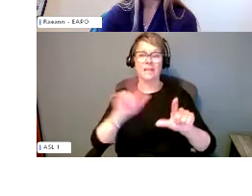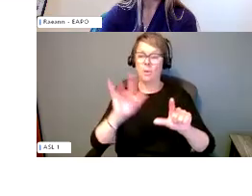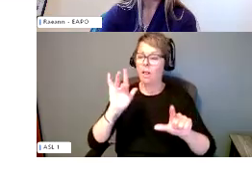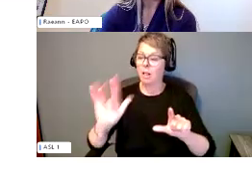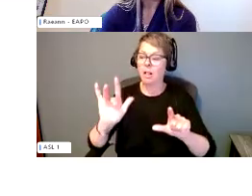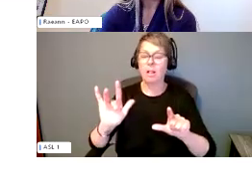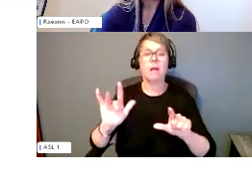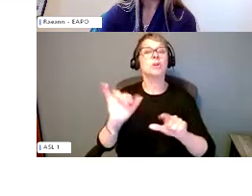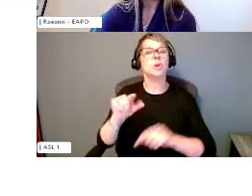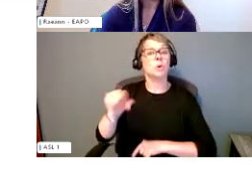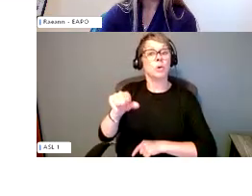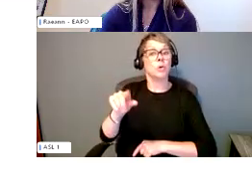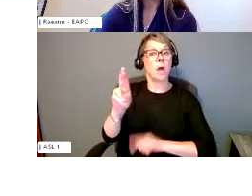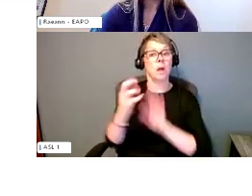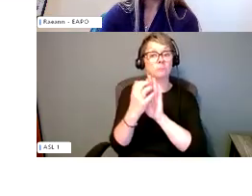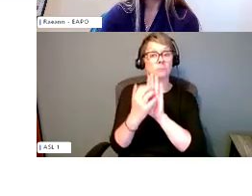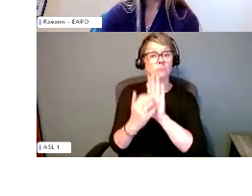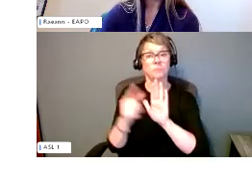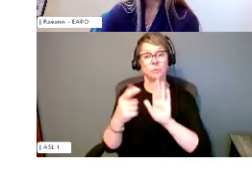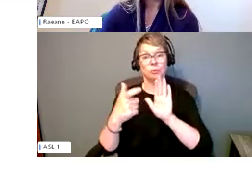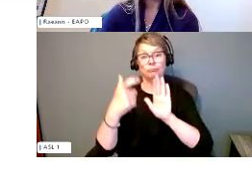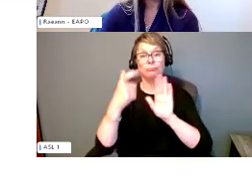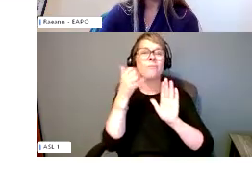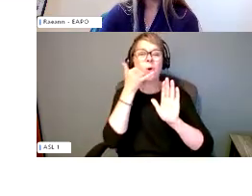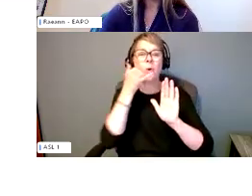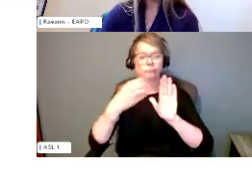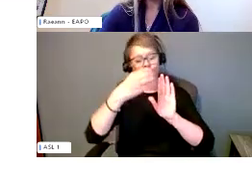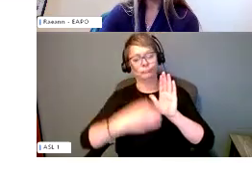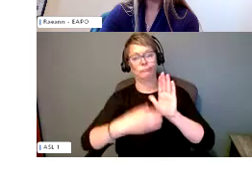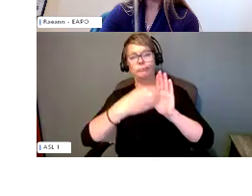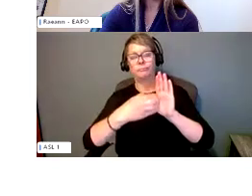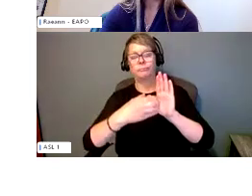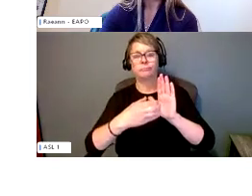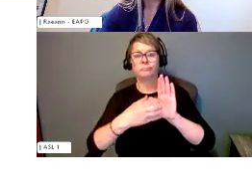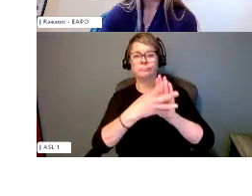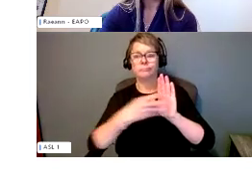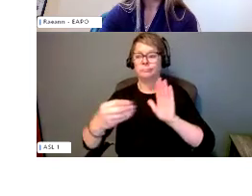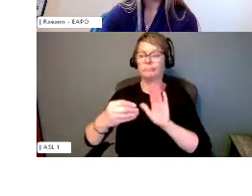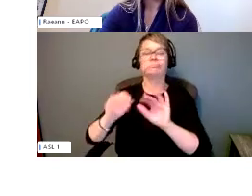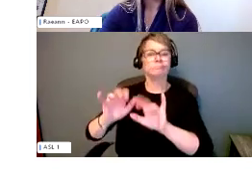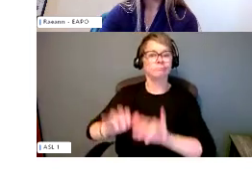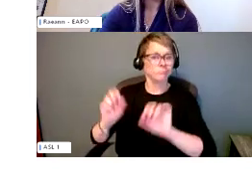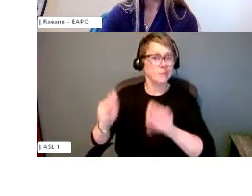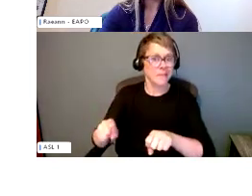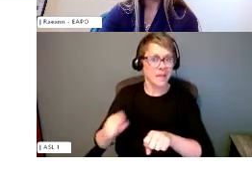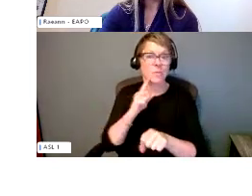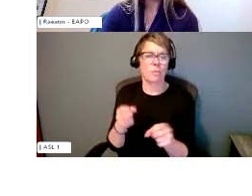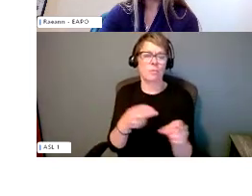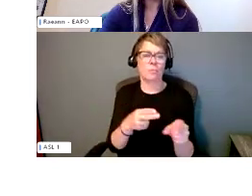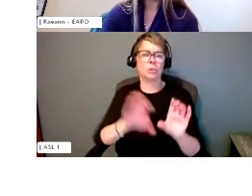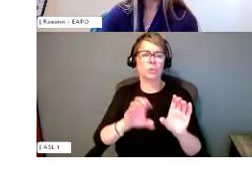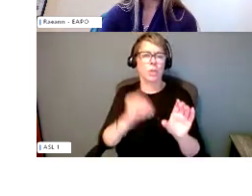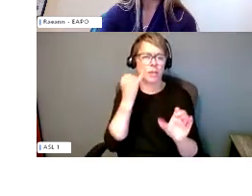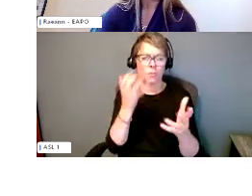the end of the presentation that you'll be able to scan. We'll be putting that in the chat box with a link if you want to access that.